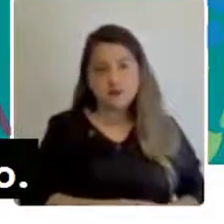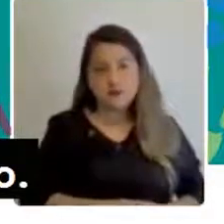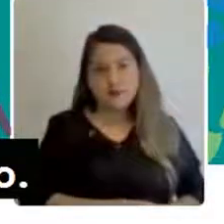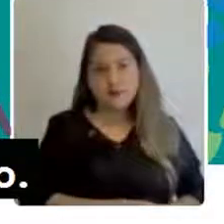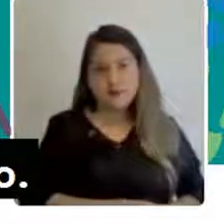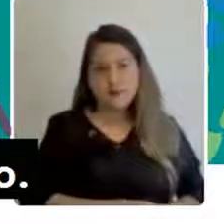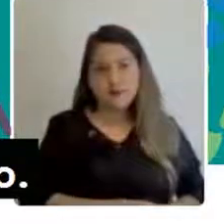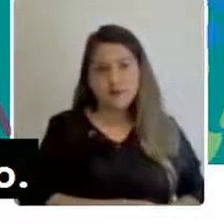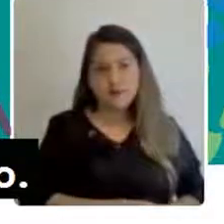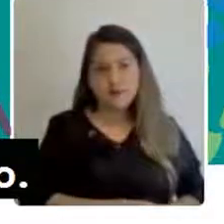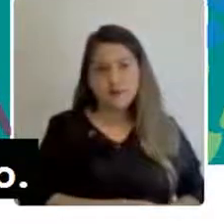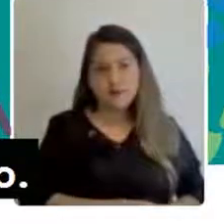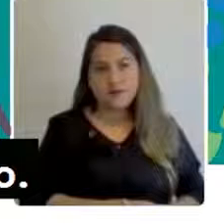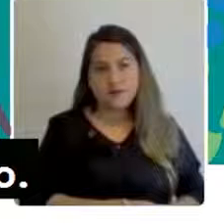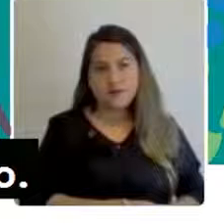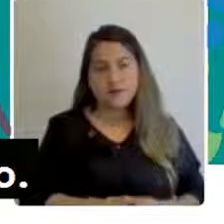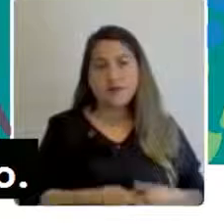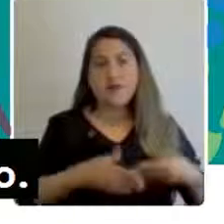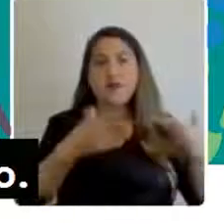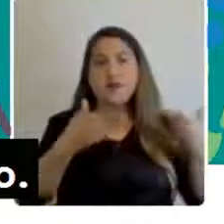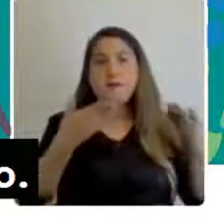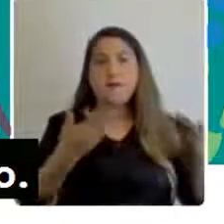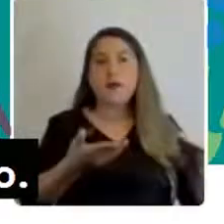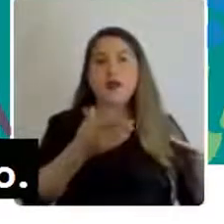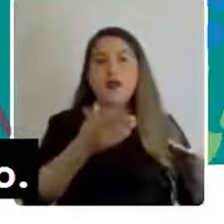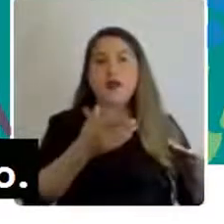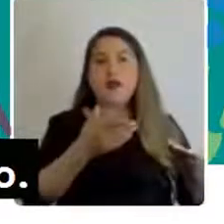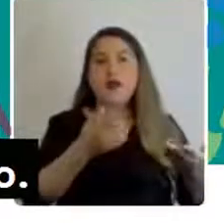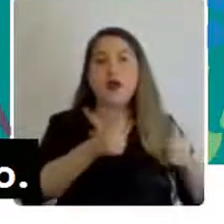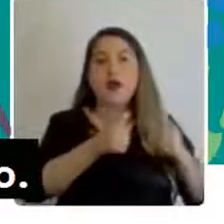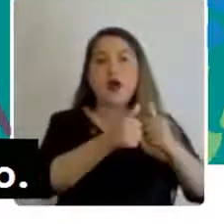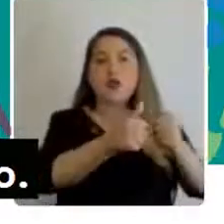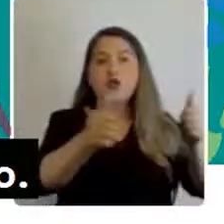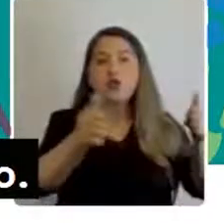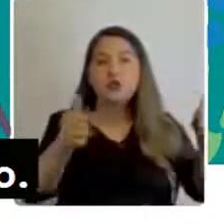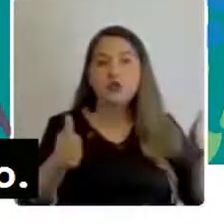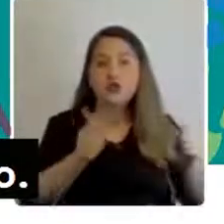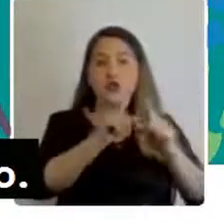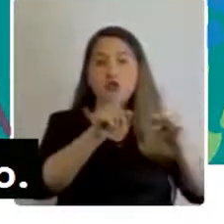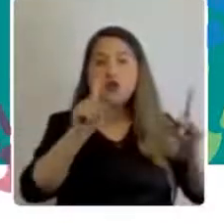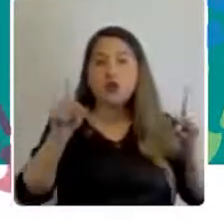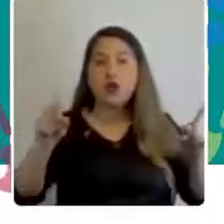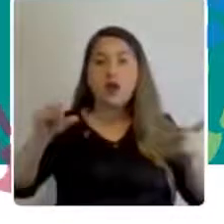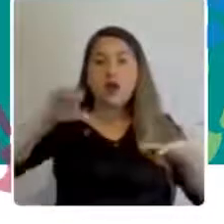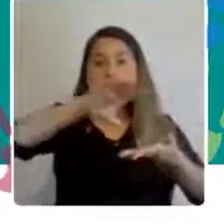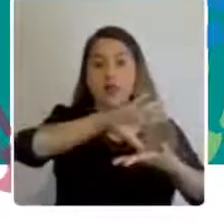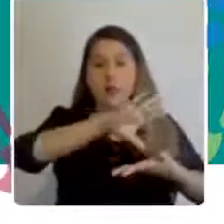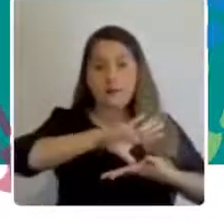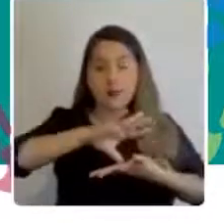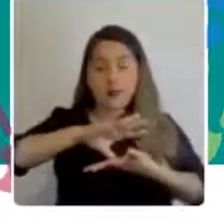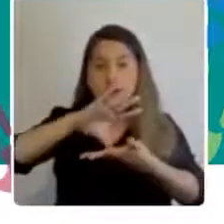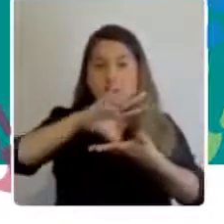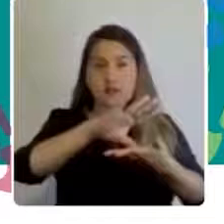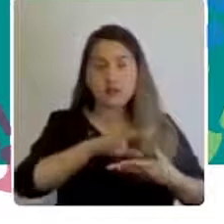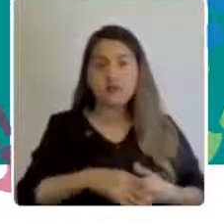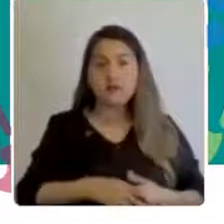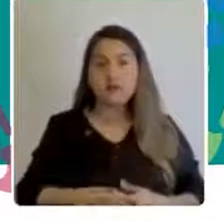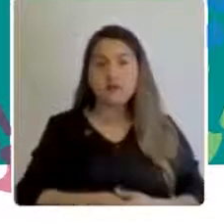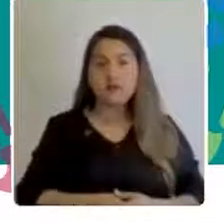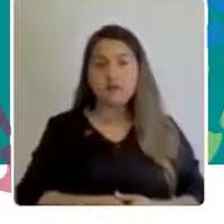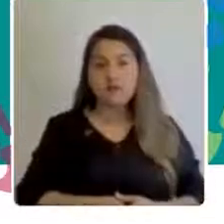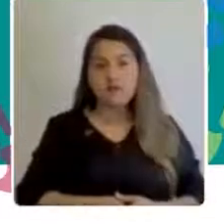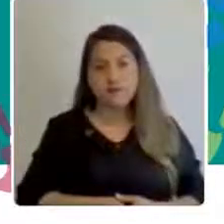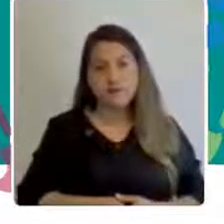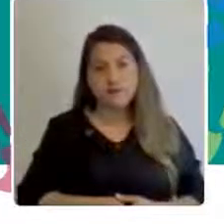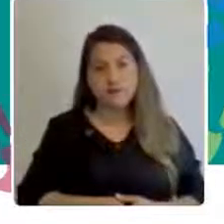But each country has to negotiate the price. So meaning that the